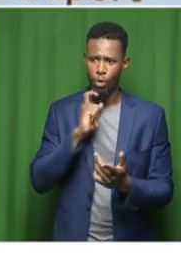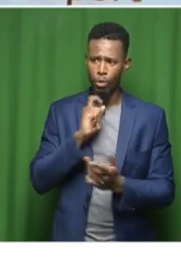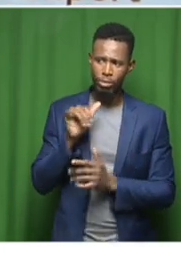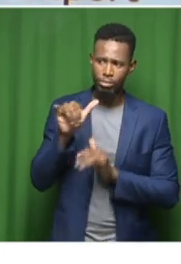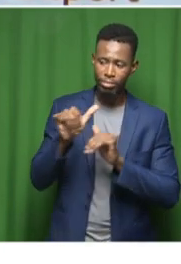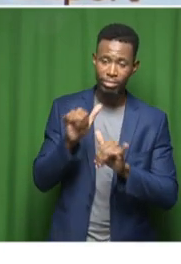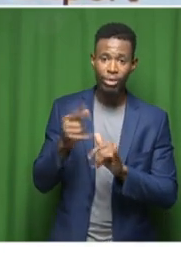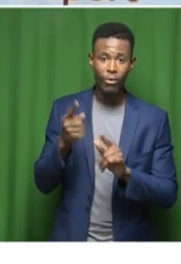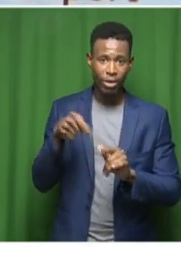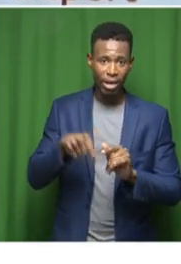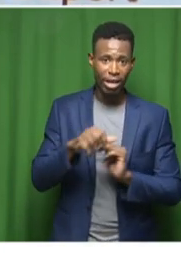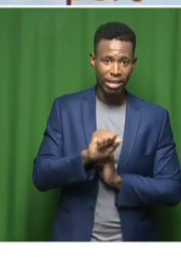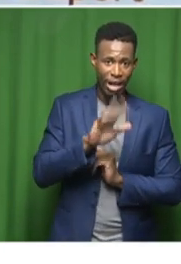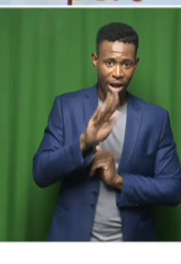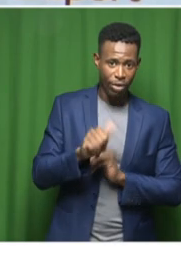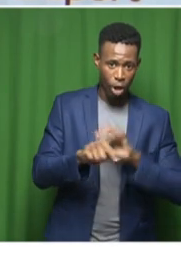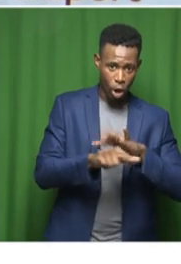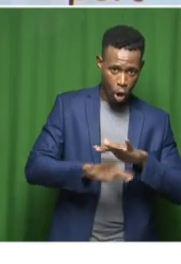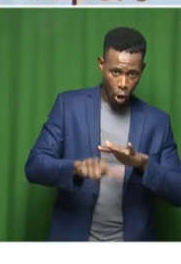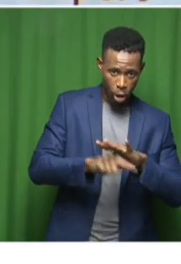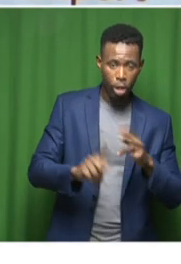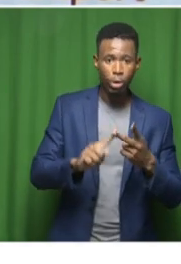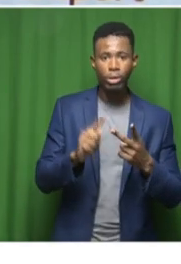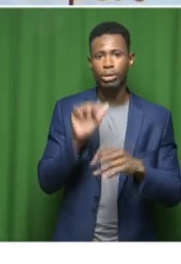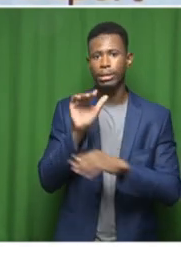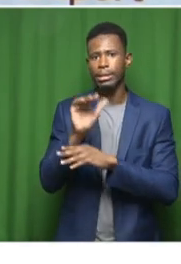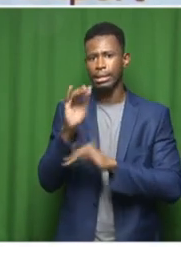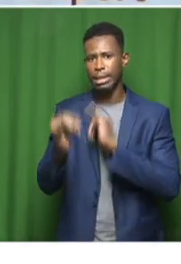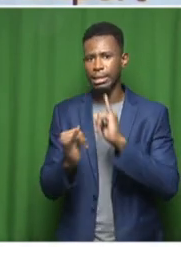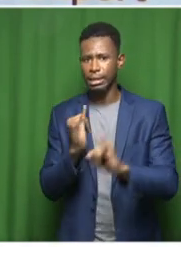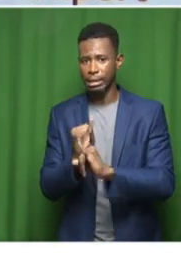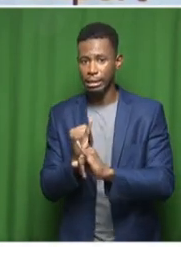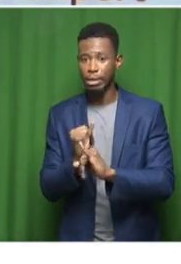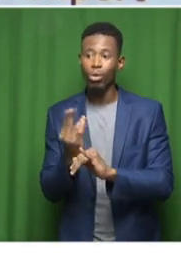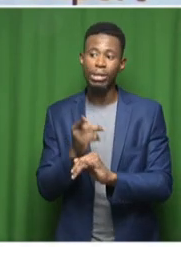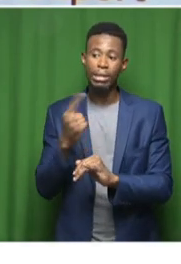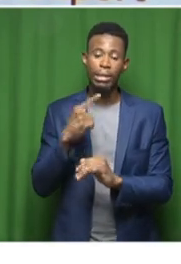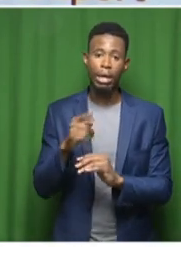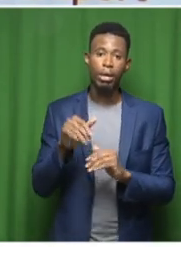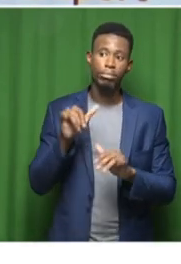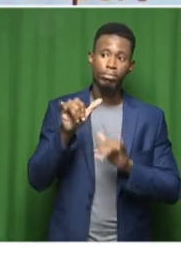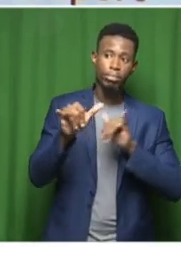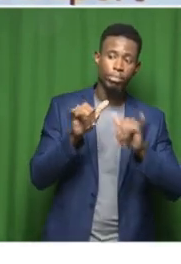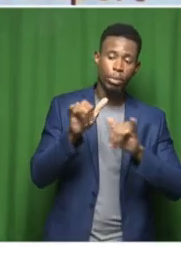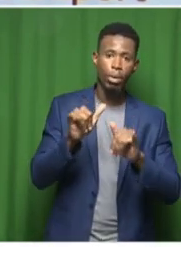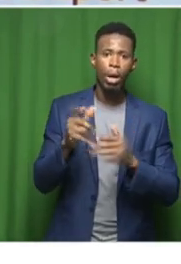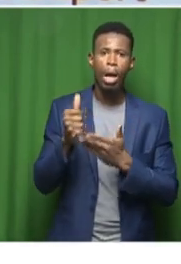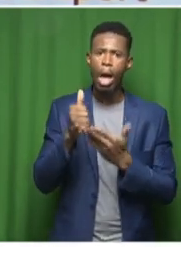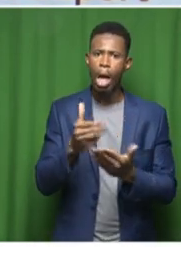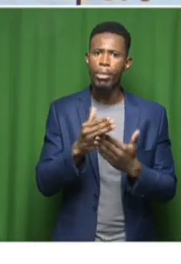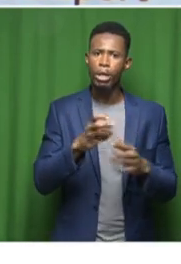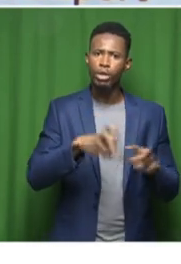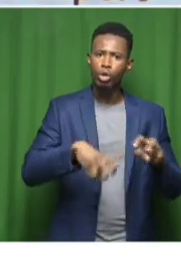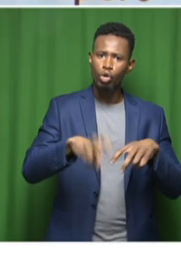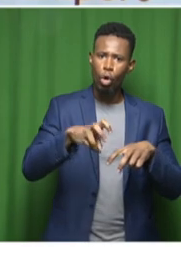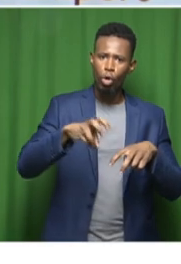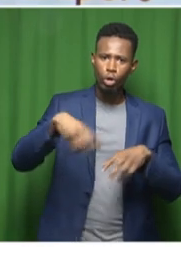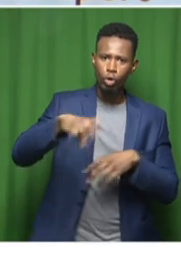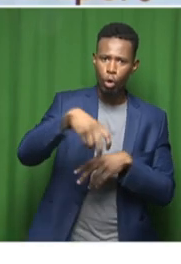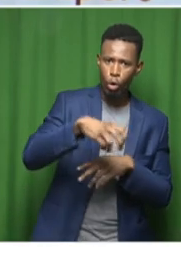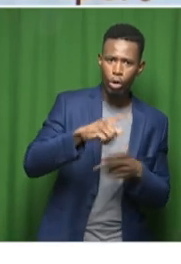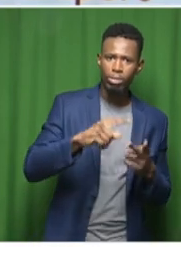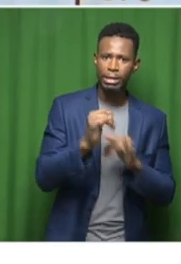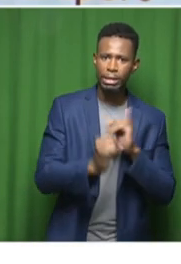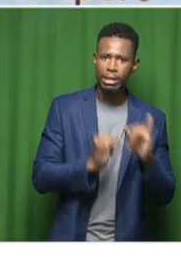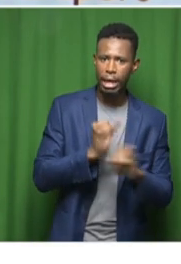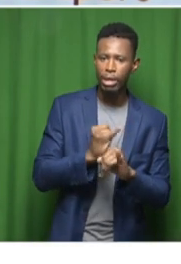local front. And she also spoke about, civil aviation as a catalyst for boosting tourism, both on the international and the